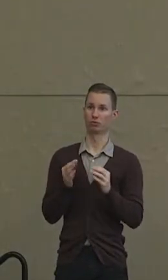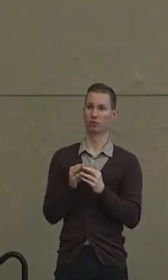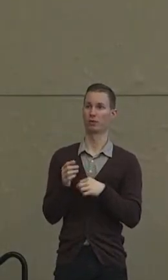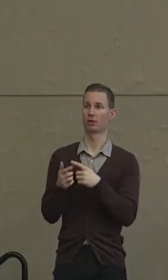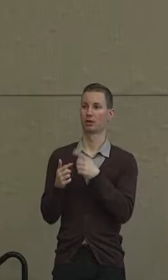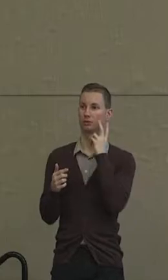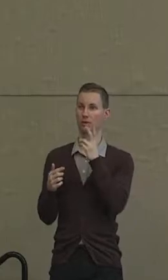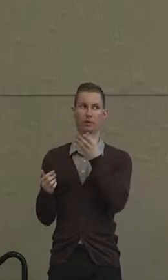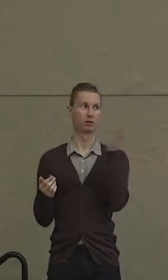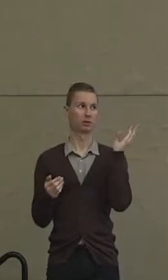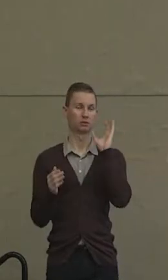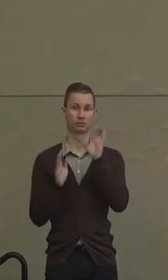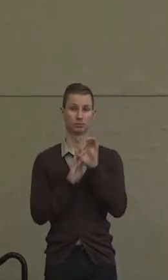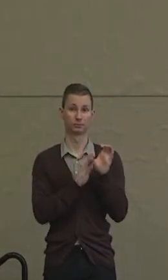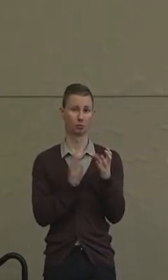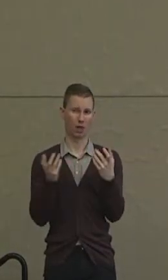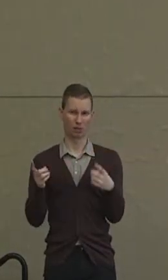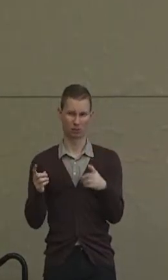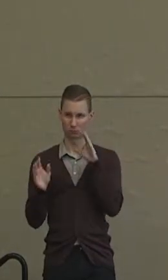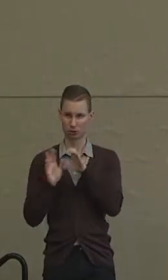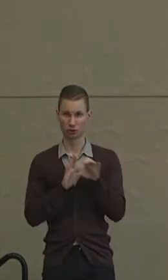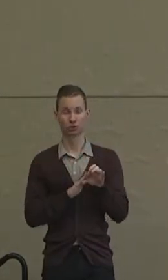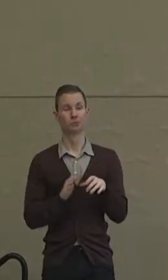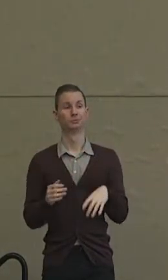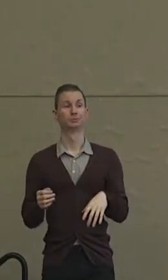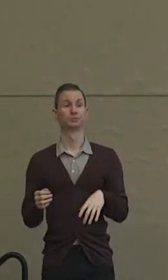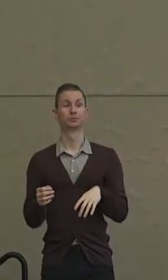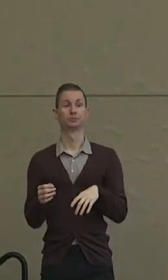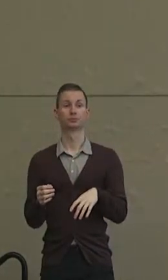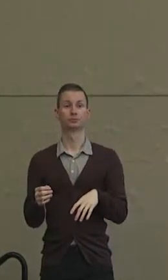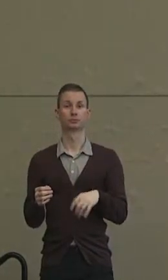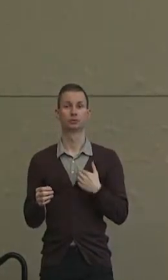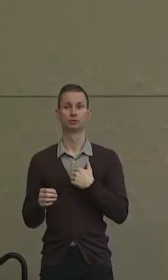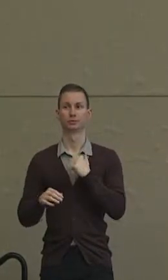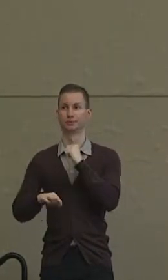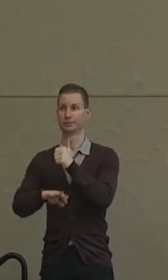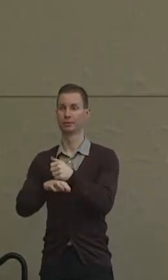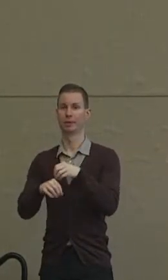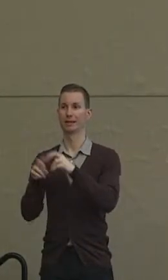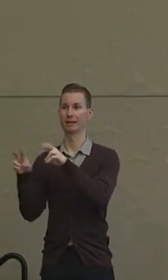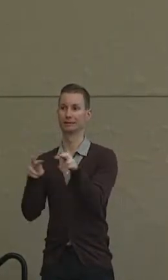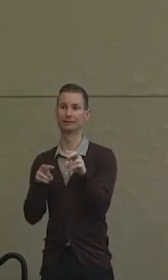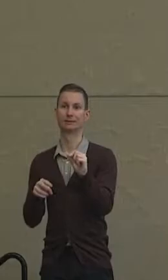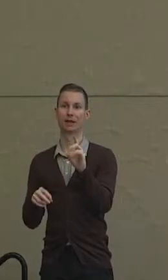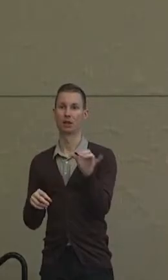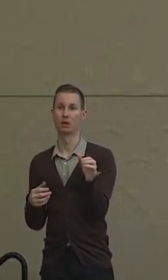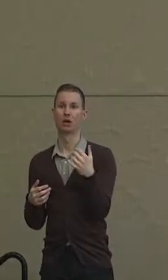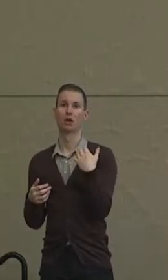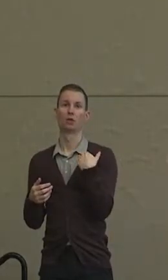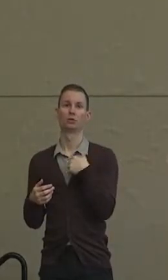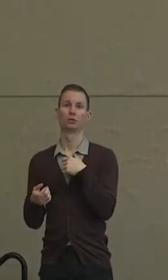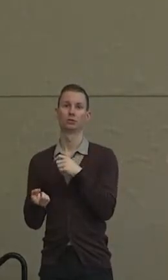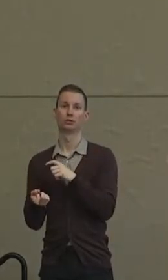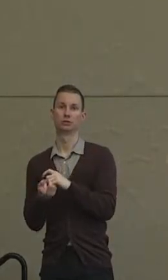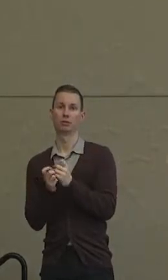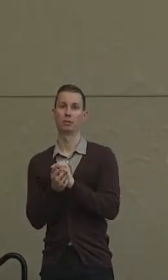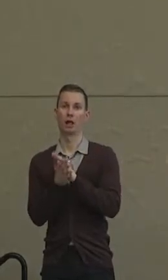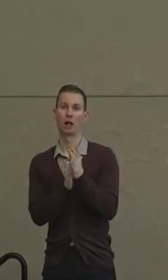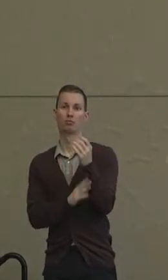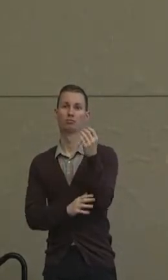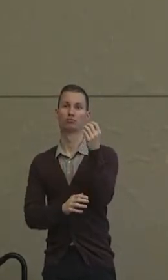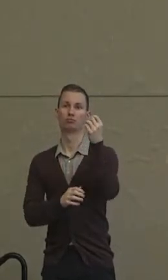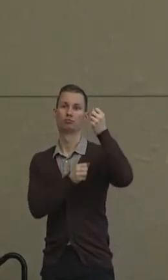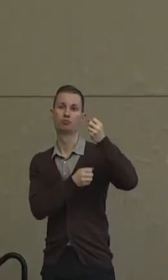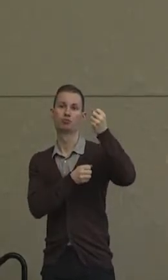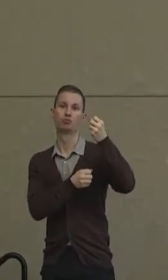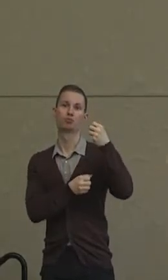images. And what happens to these images, we then put them in exhibitions, we transform them, we put them into protests, they become our